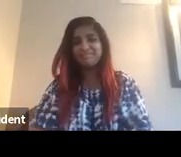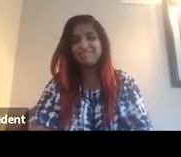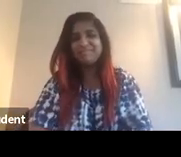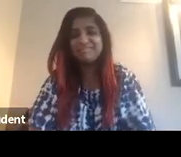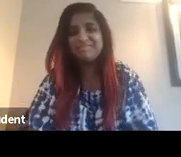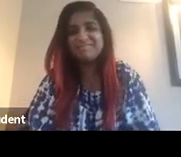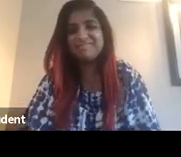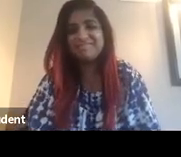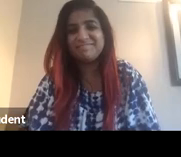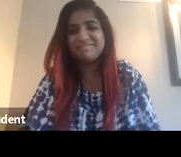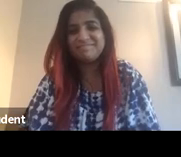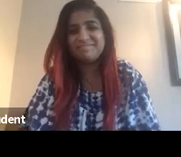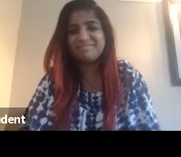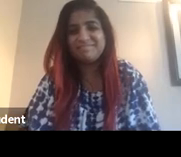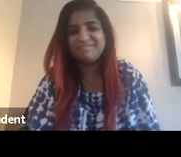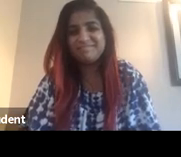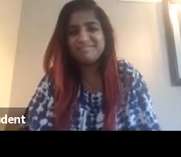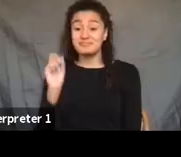No, I'm fine, thank you.